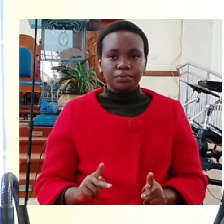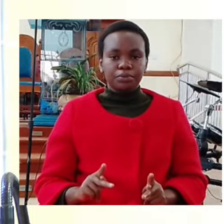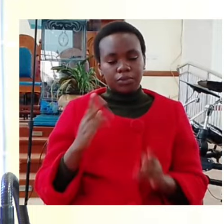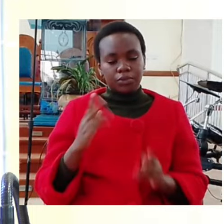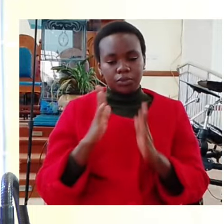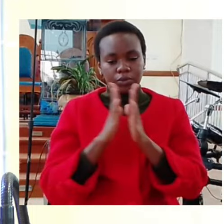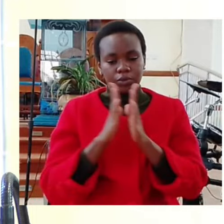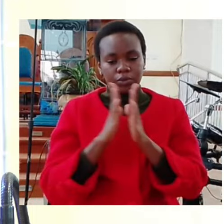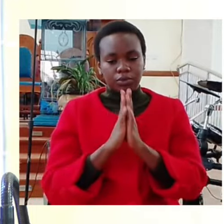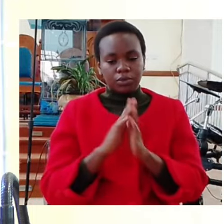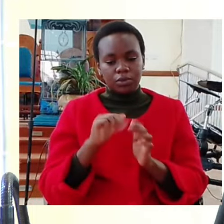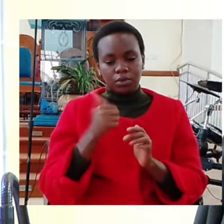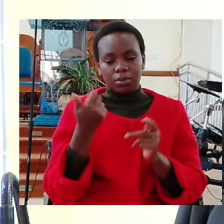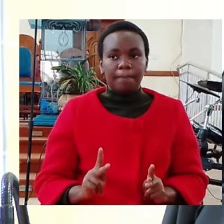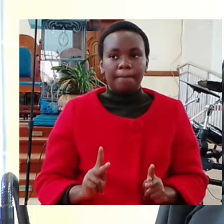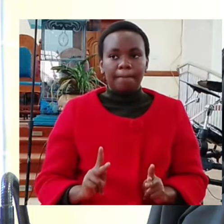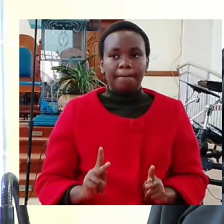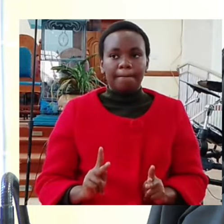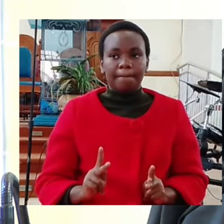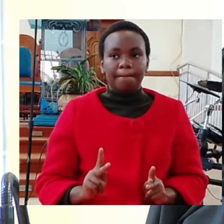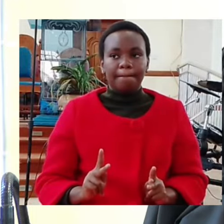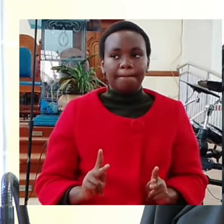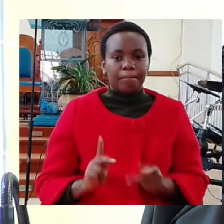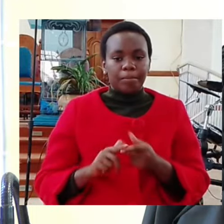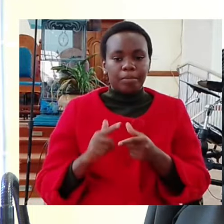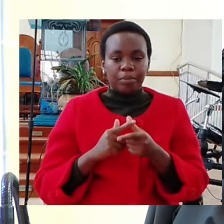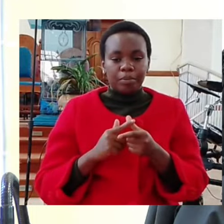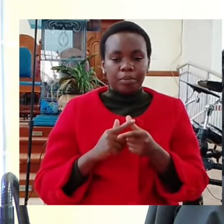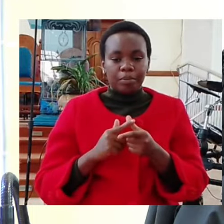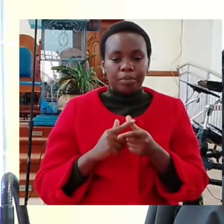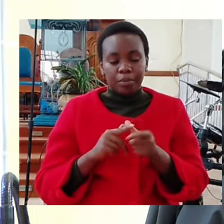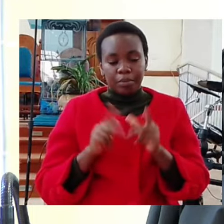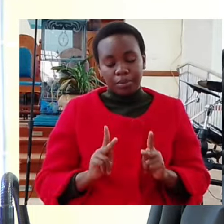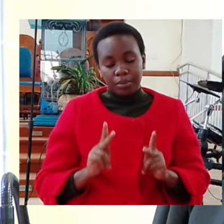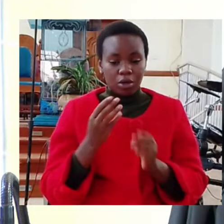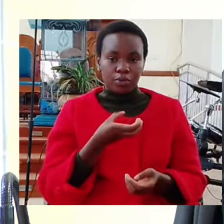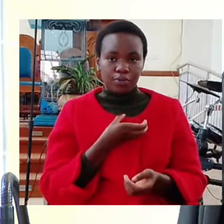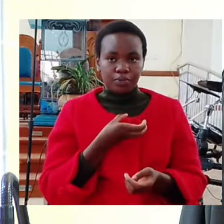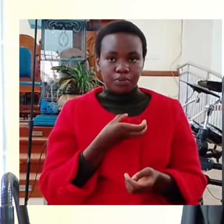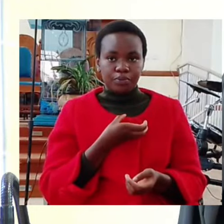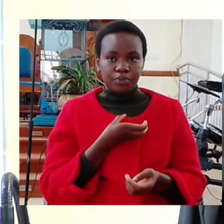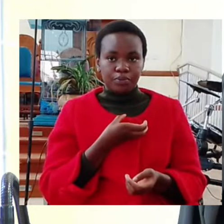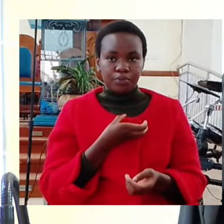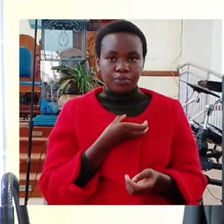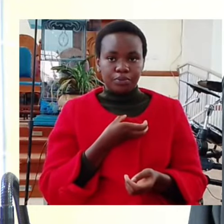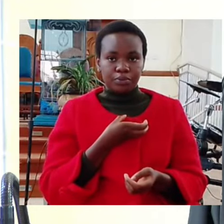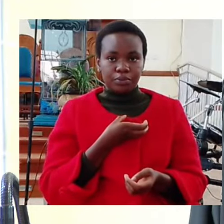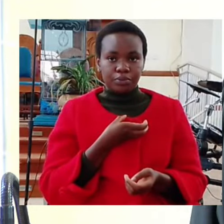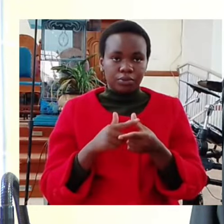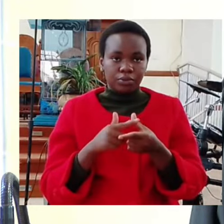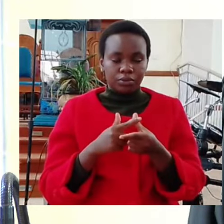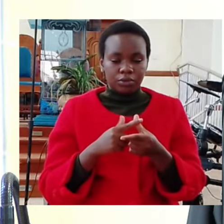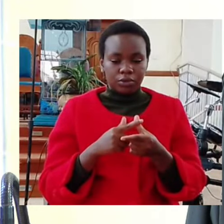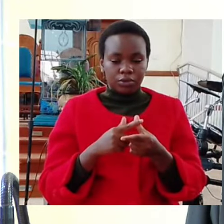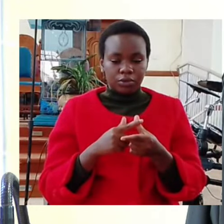people? Or do you pray for yourself? Do you spend time in prayer for